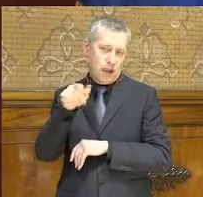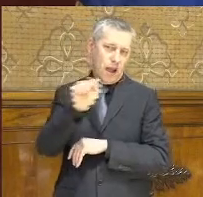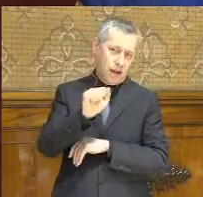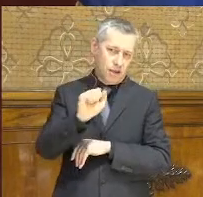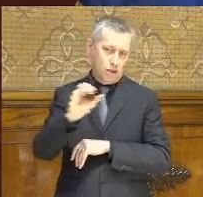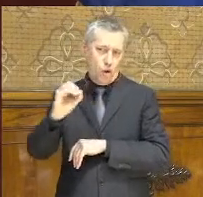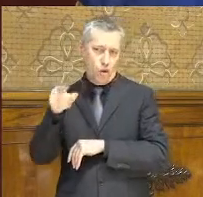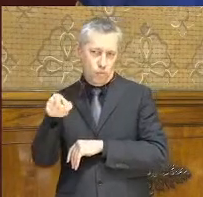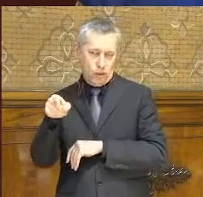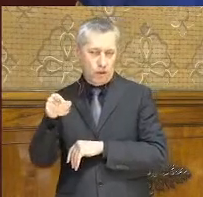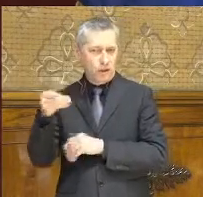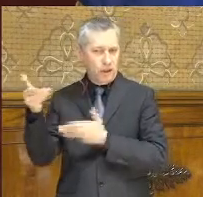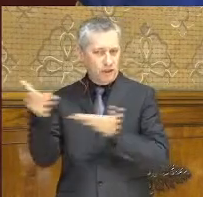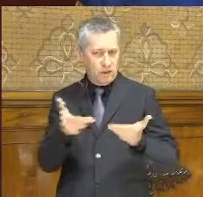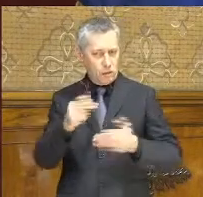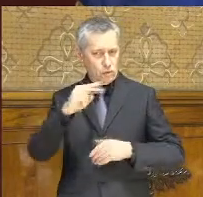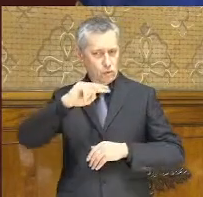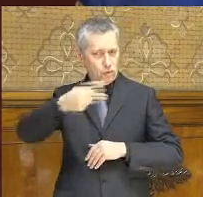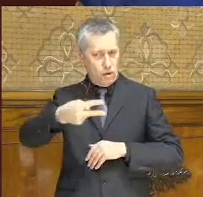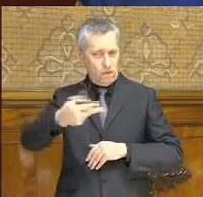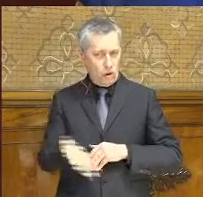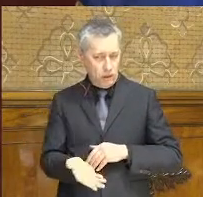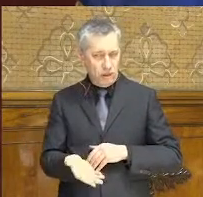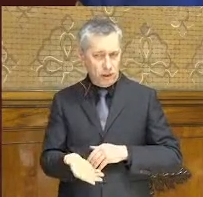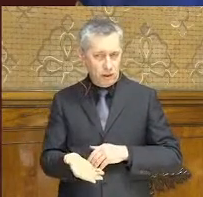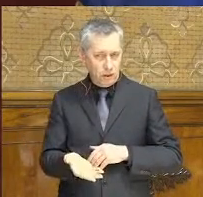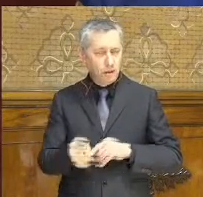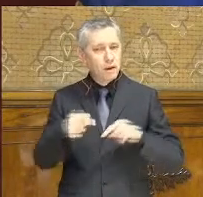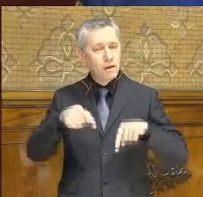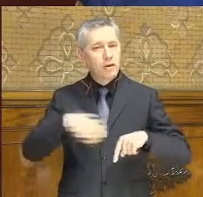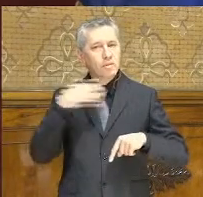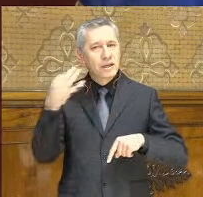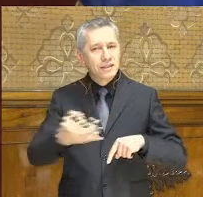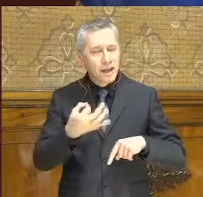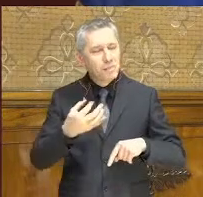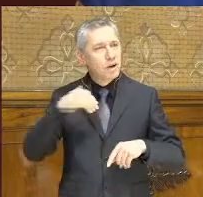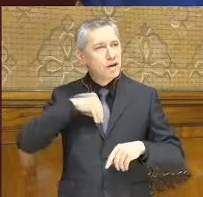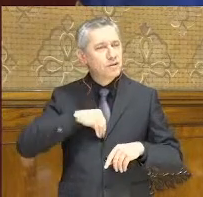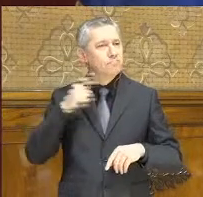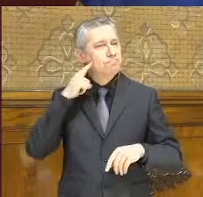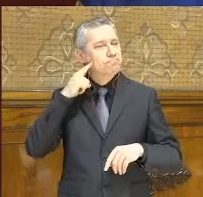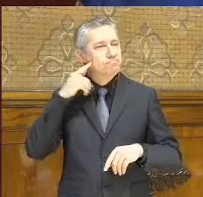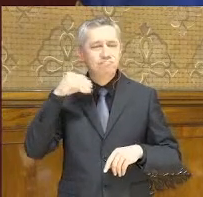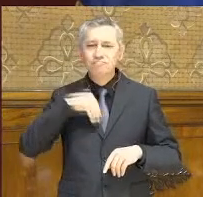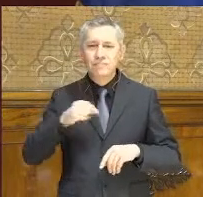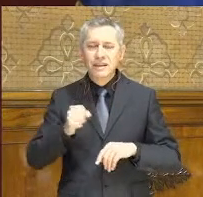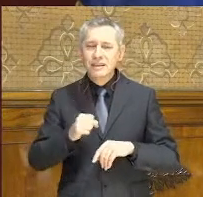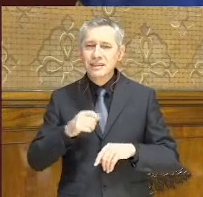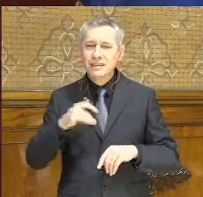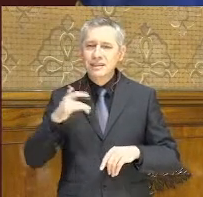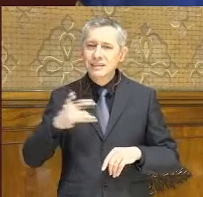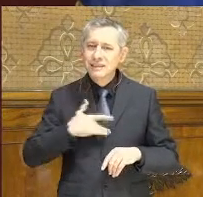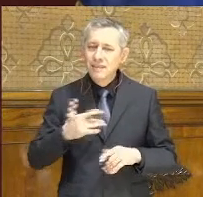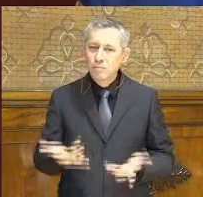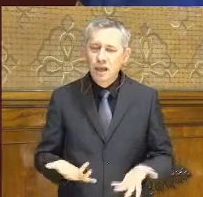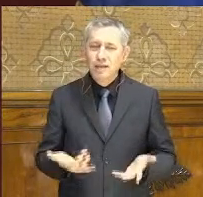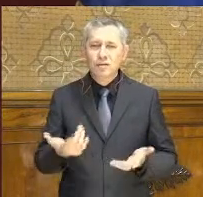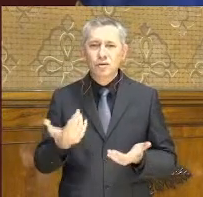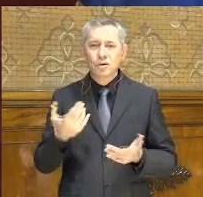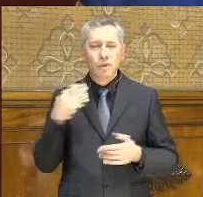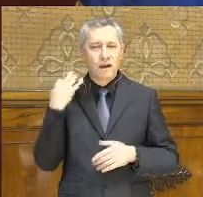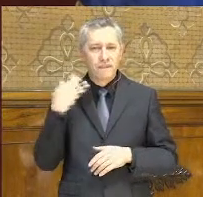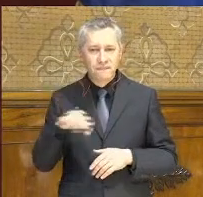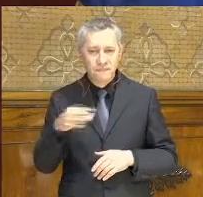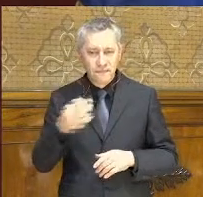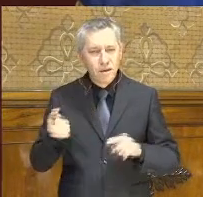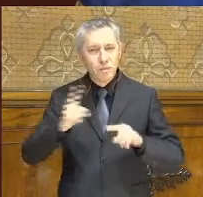there is in the air a feeling of such distinction, but also a feeling of liberty